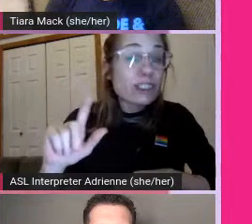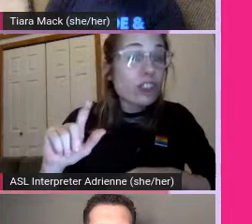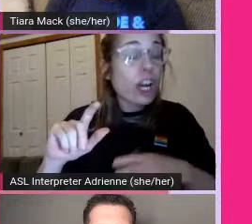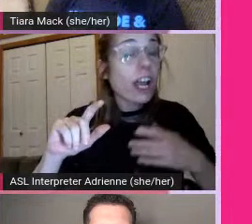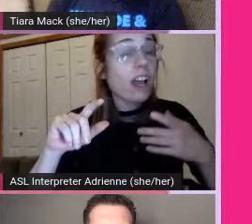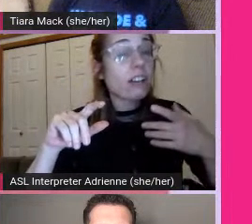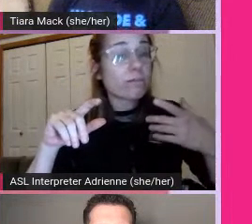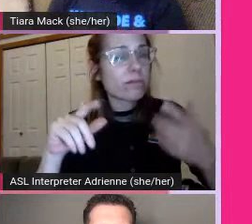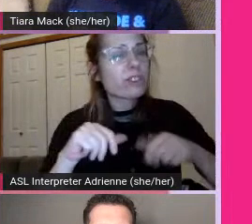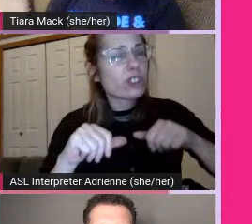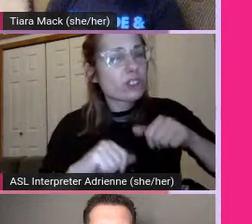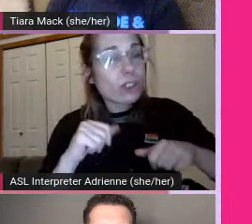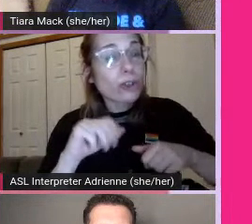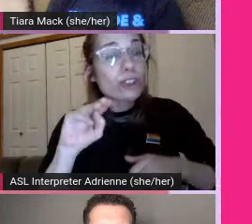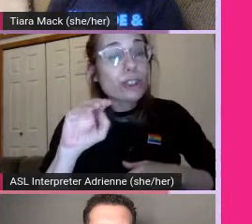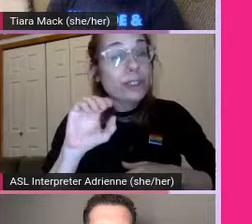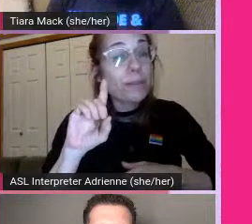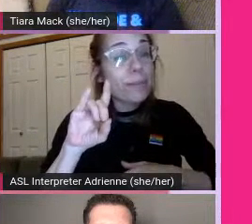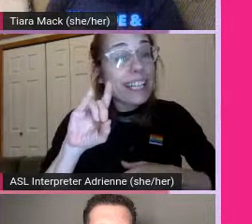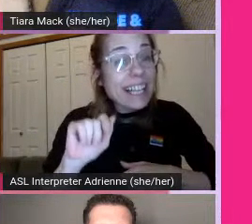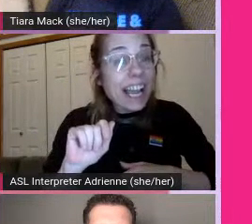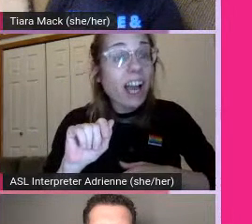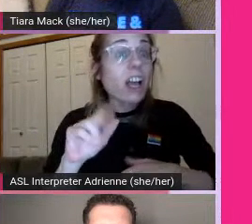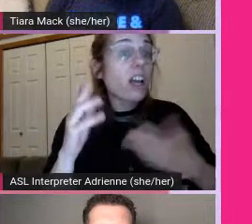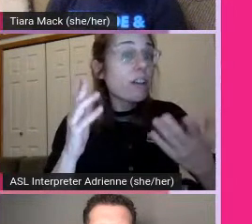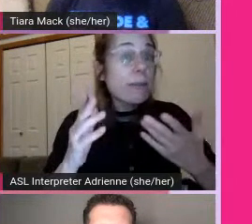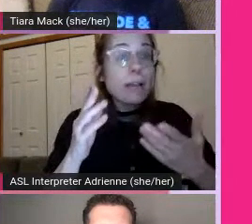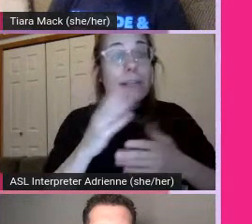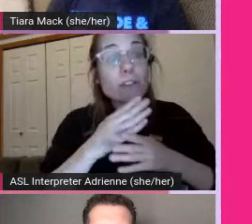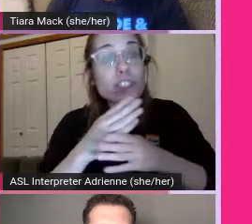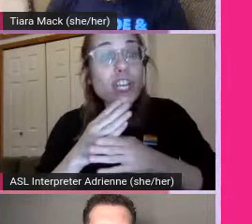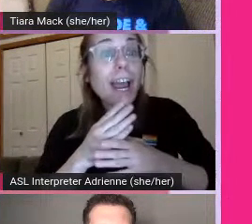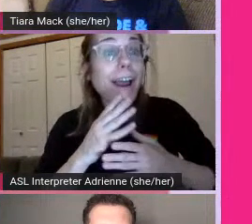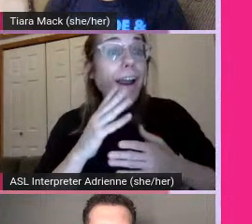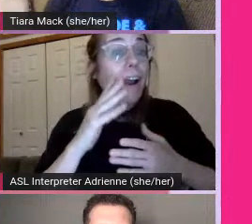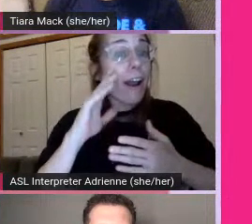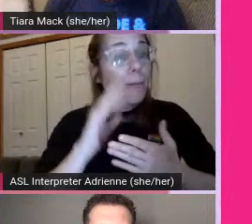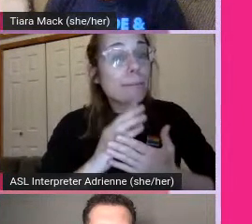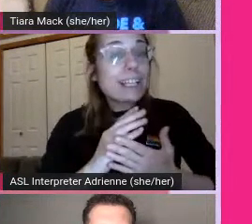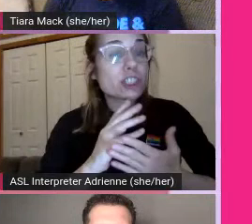of friends knows what's happening in your community. These are just some of